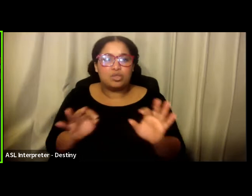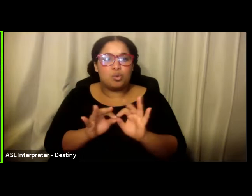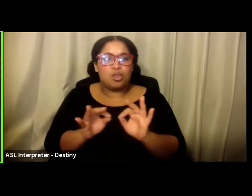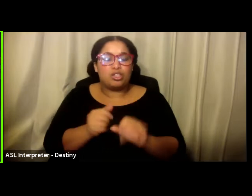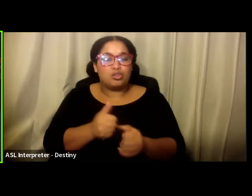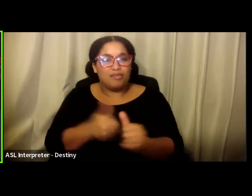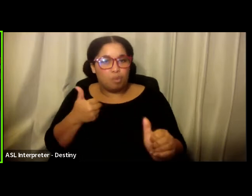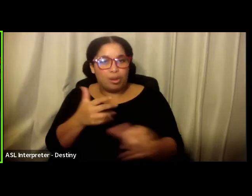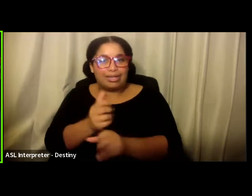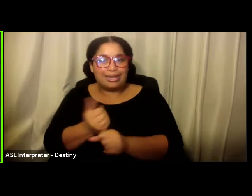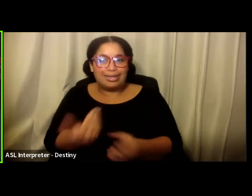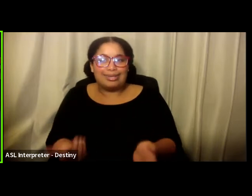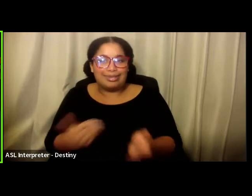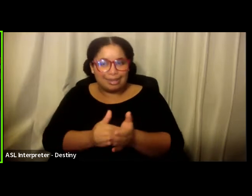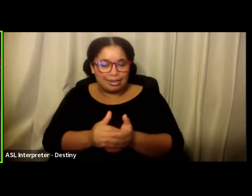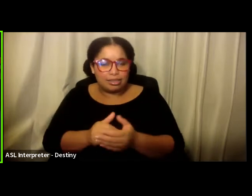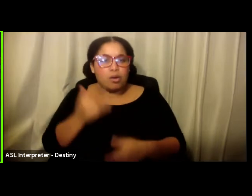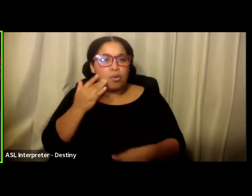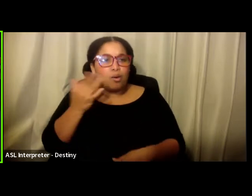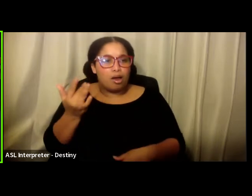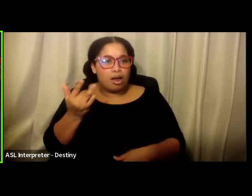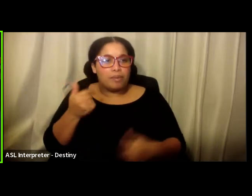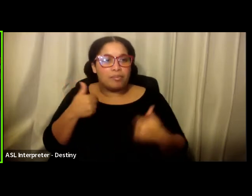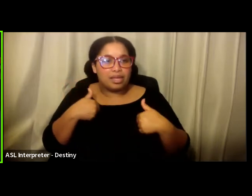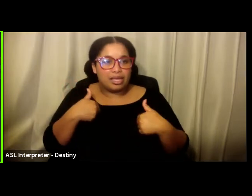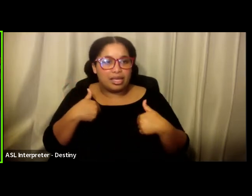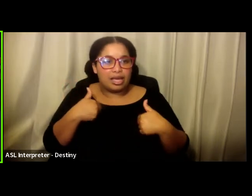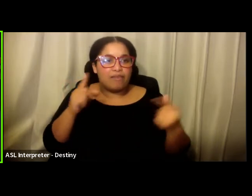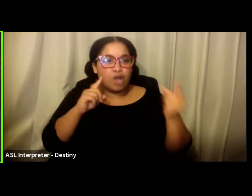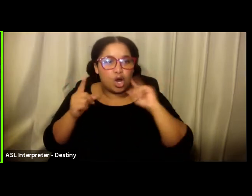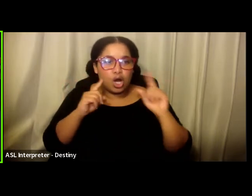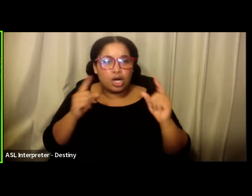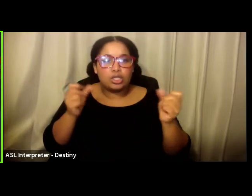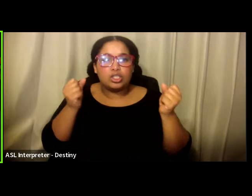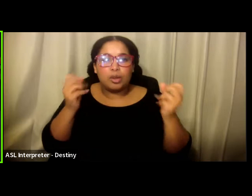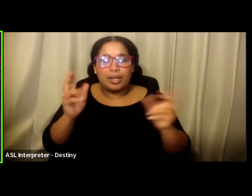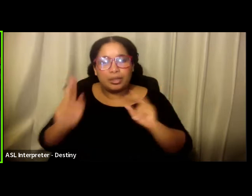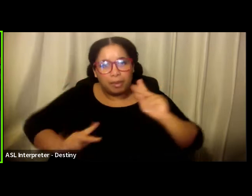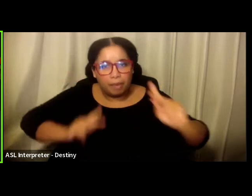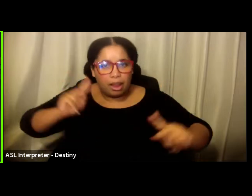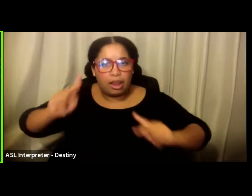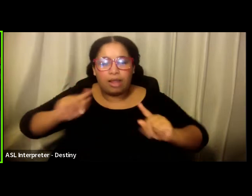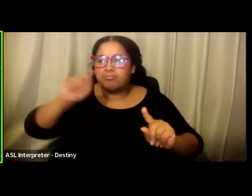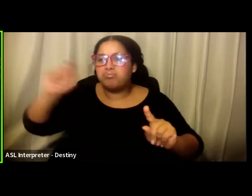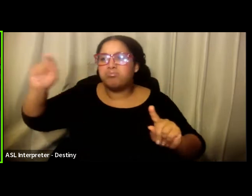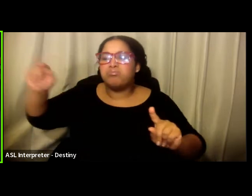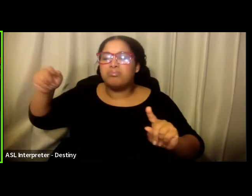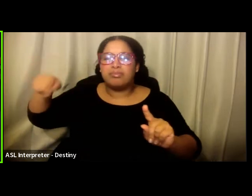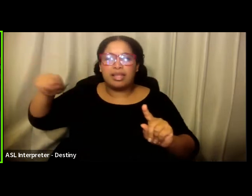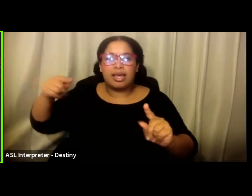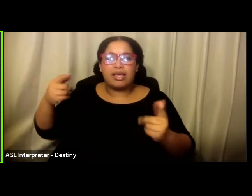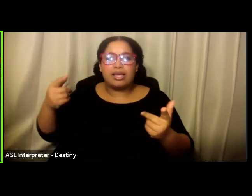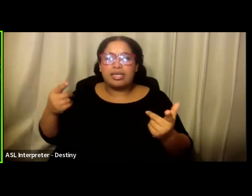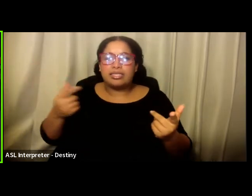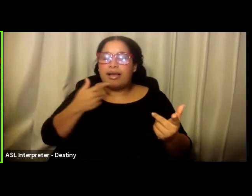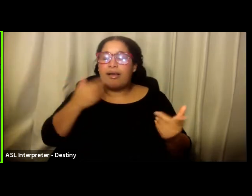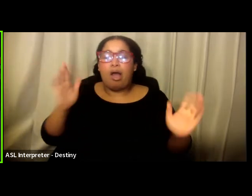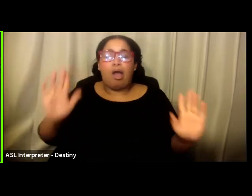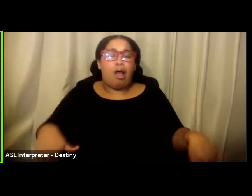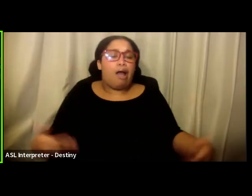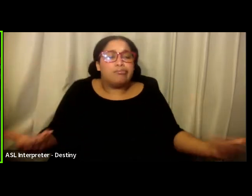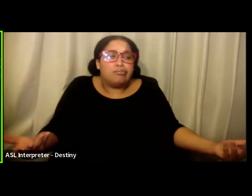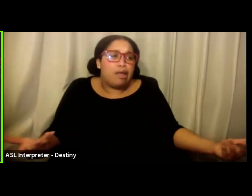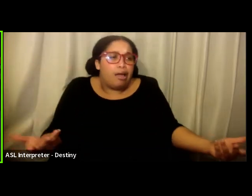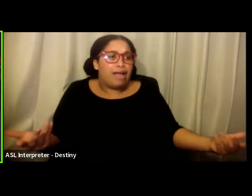it again. And so, because I have myself heard so many people, you know, say, oh,